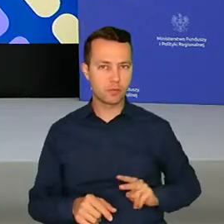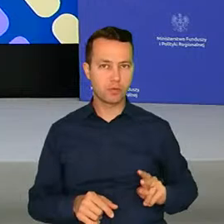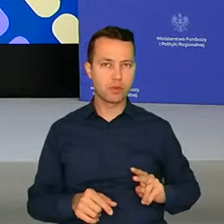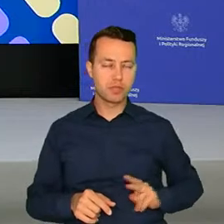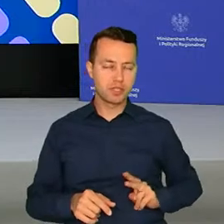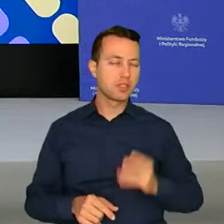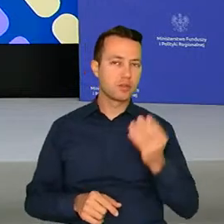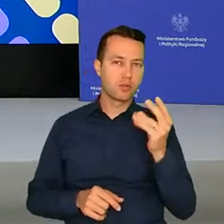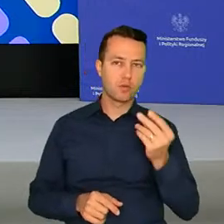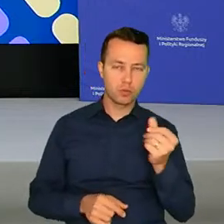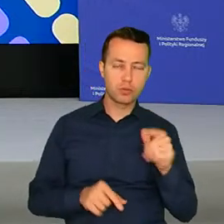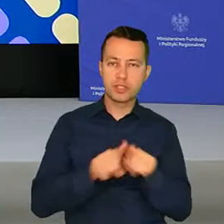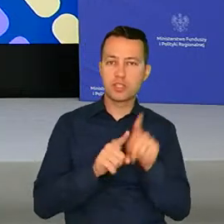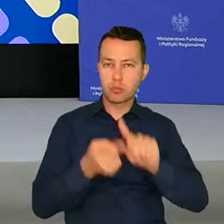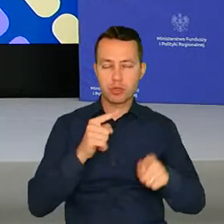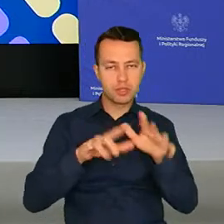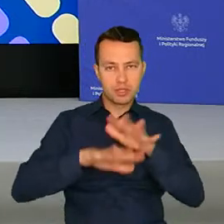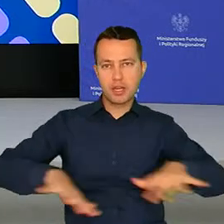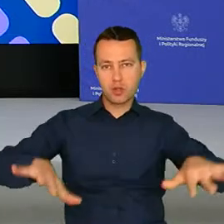process.